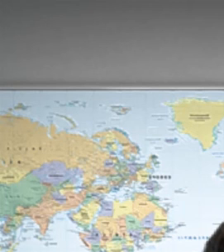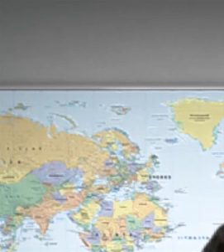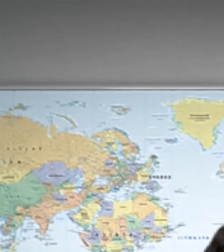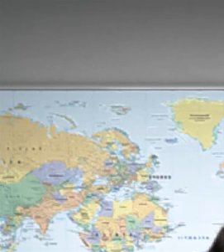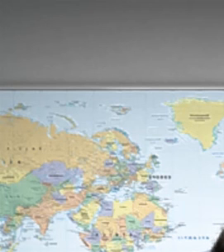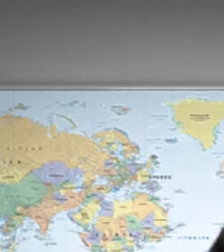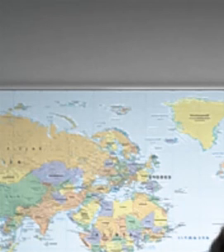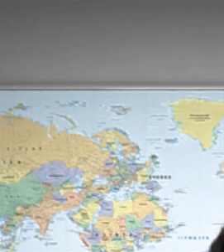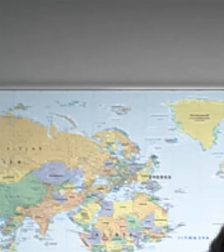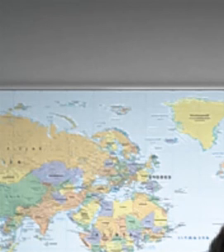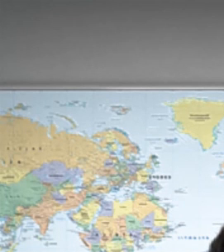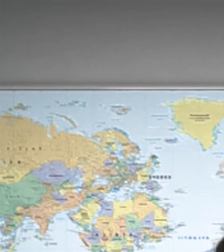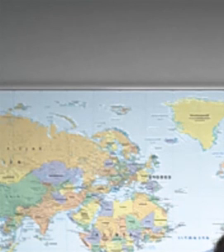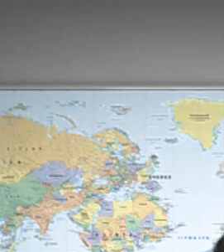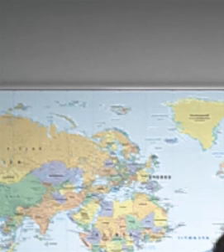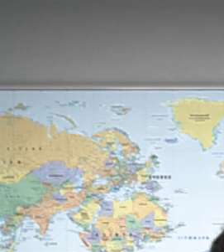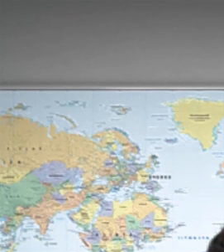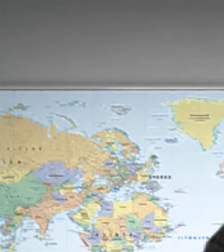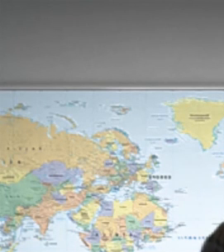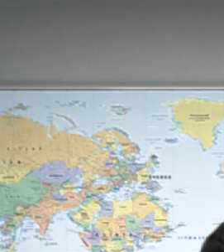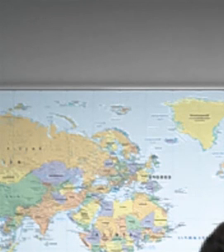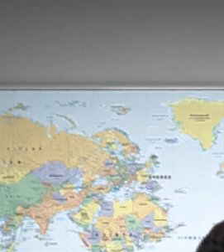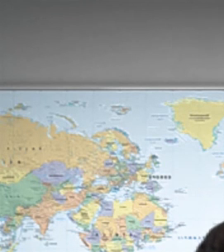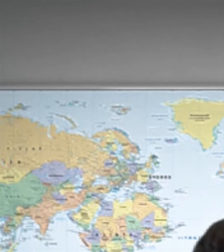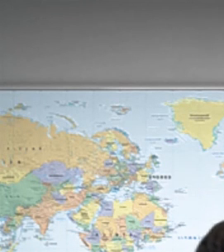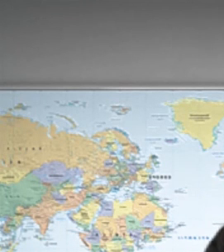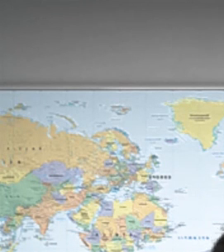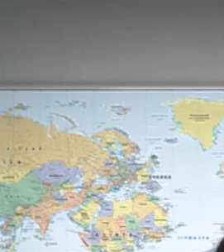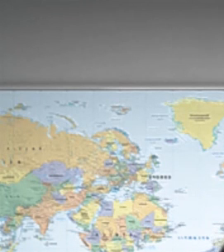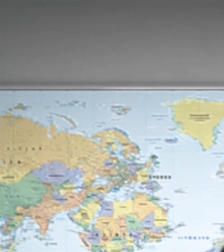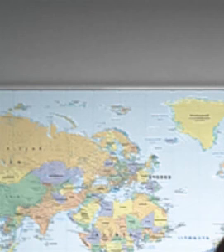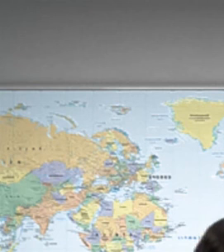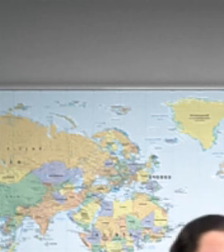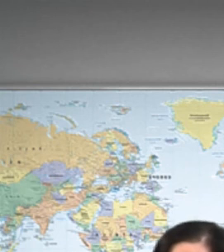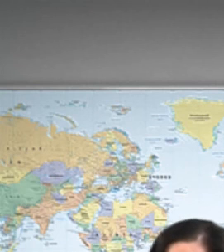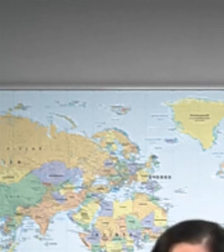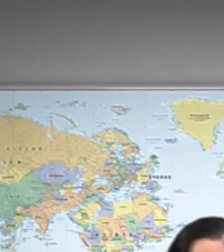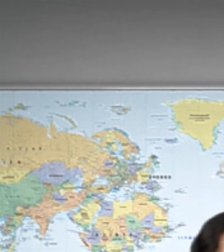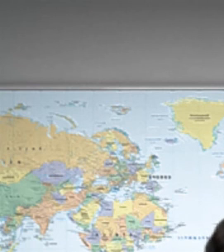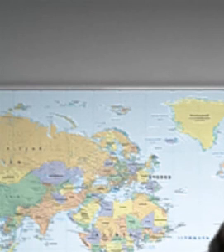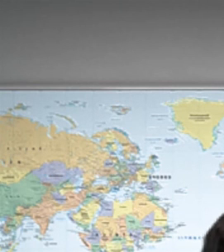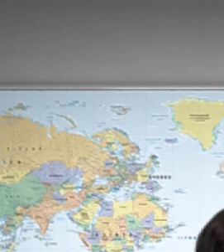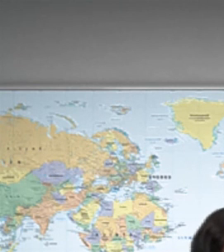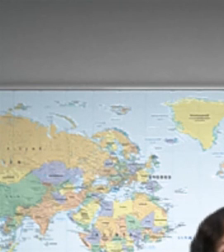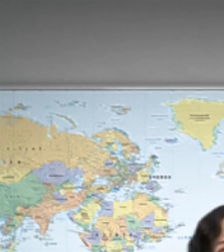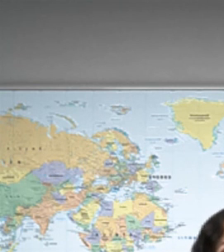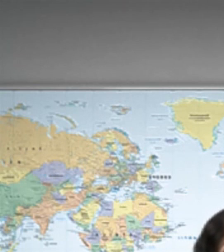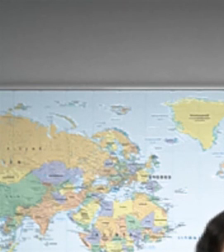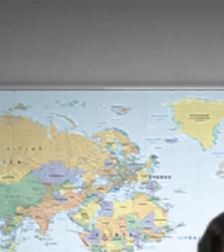also for being loyal to us. And yes, keep it locked here to see if your teacher might walk in next or